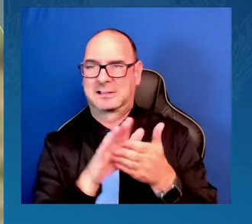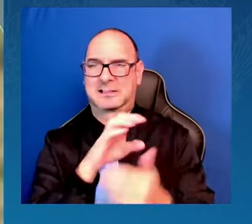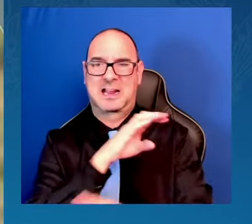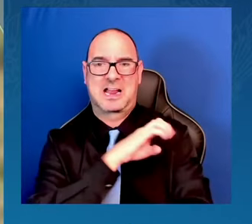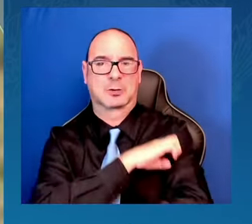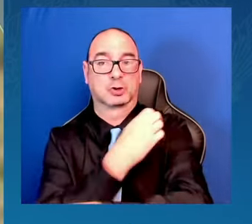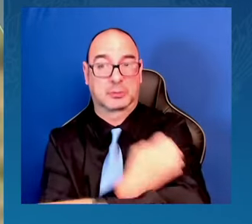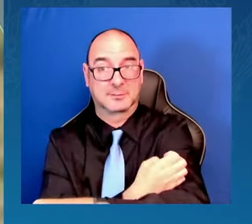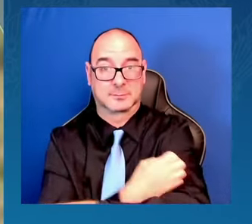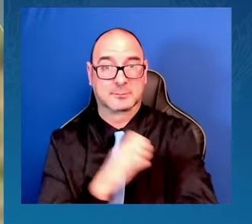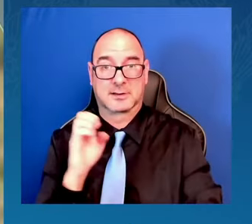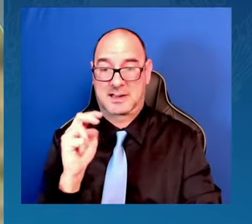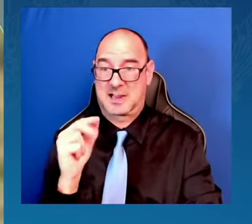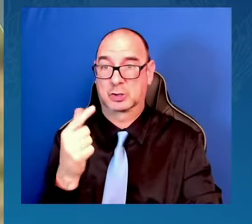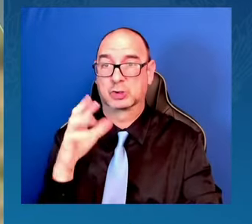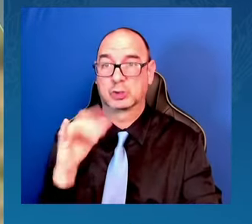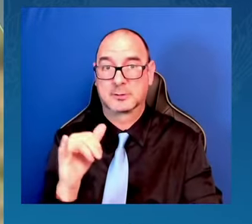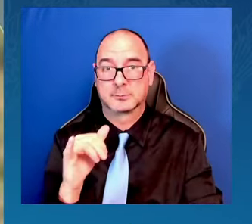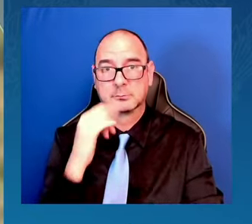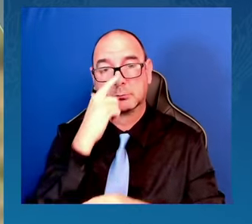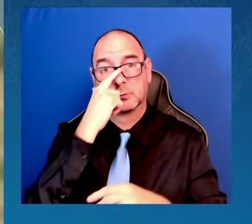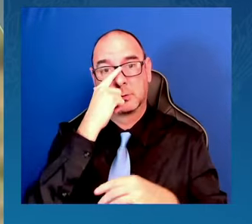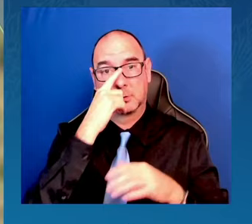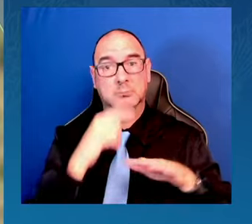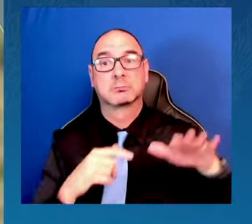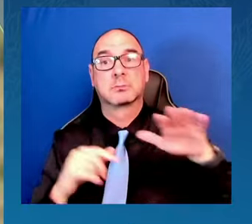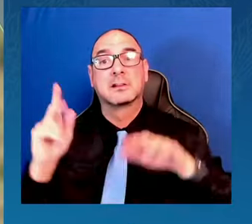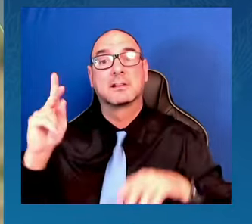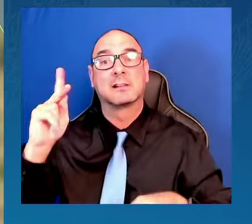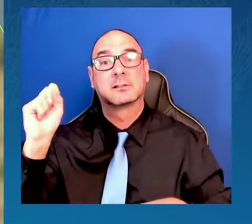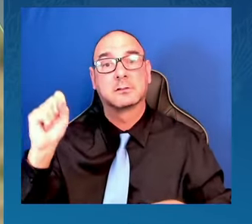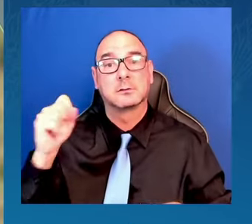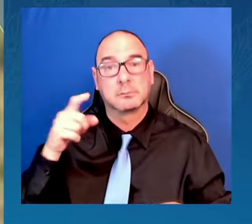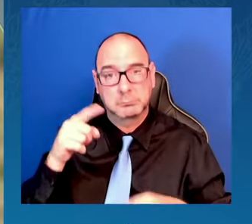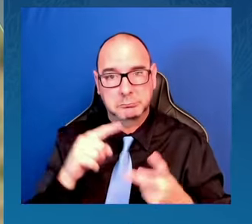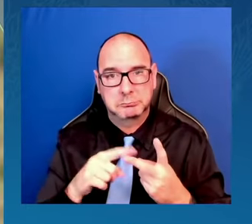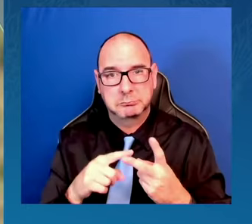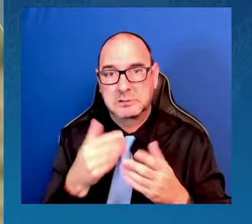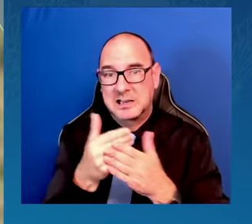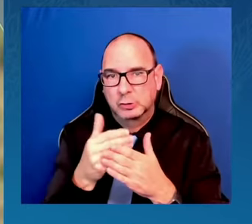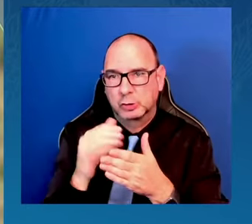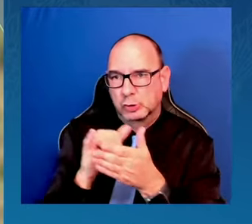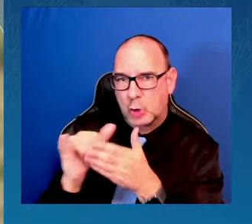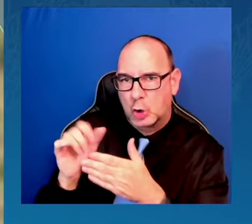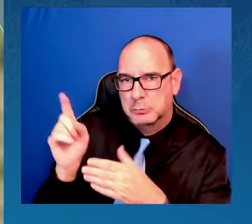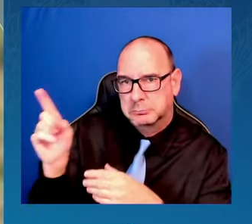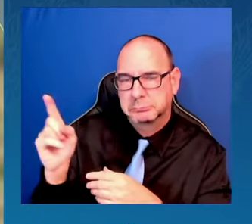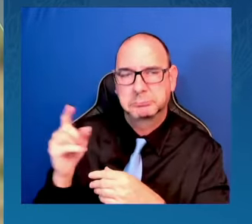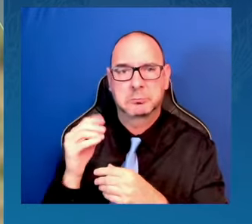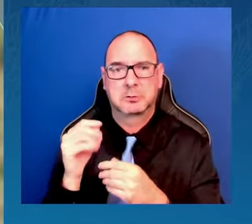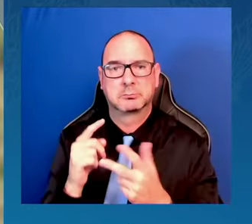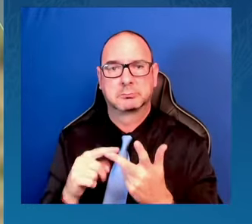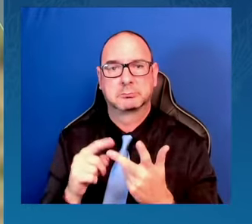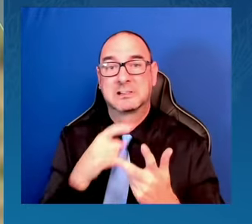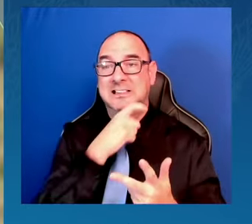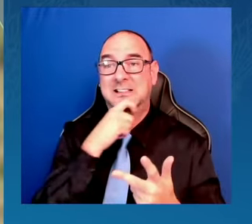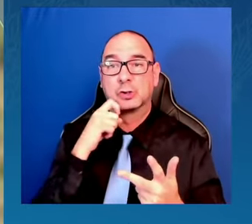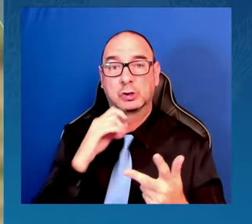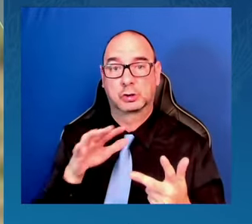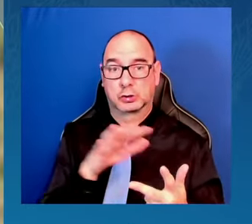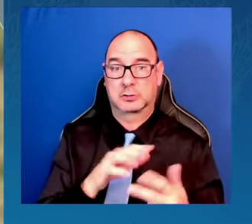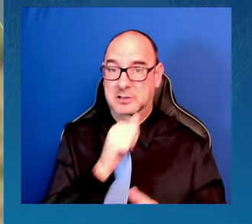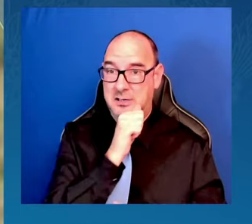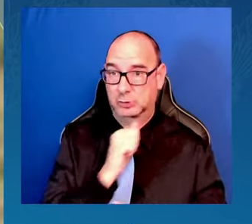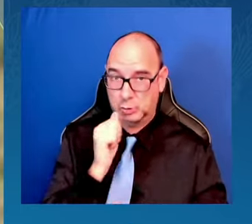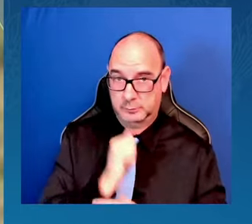of Kansas, off the shores of New York, and in the deserts of Arizona, our nation